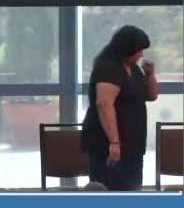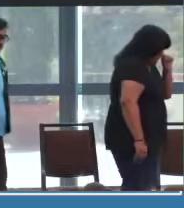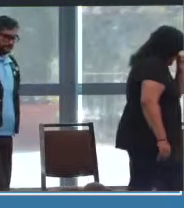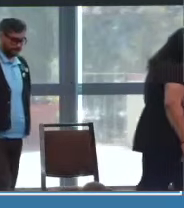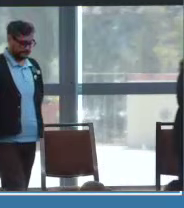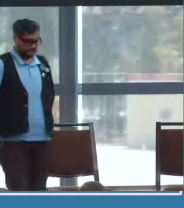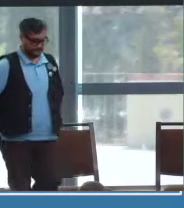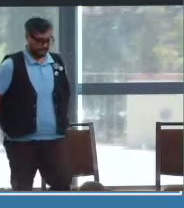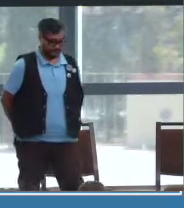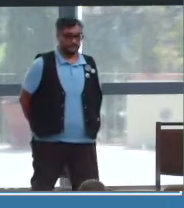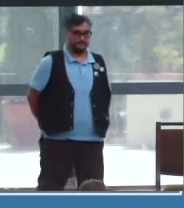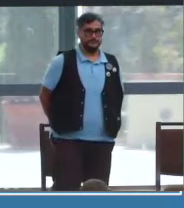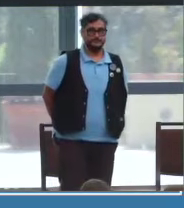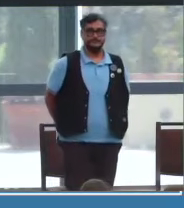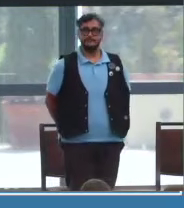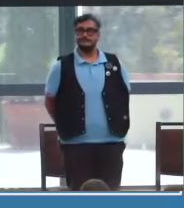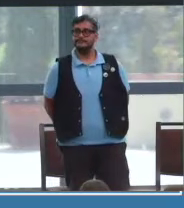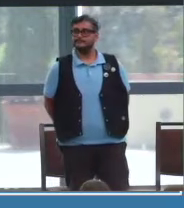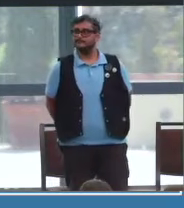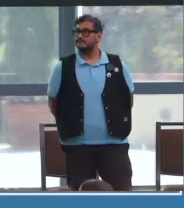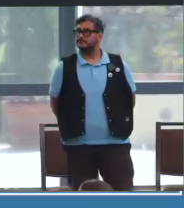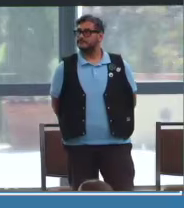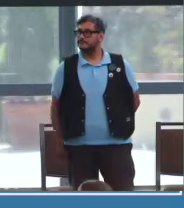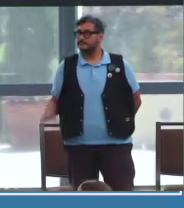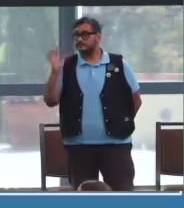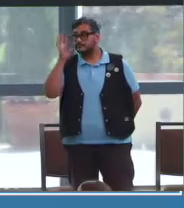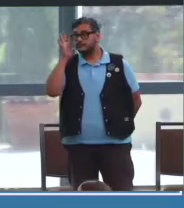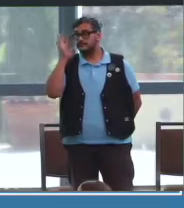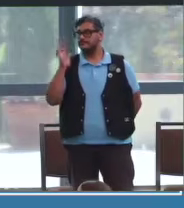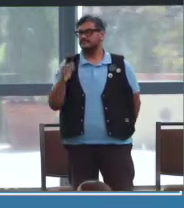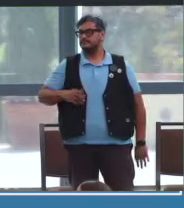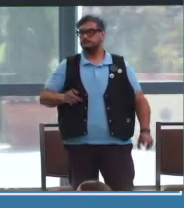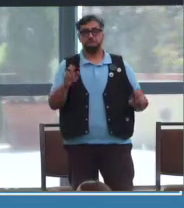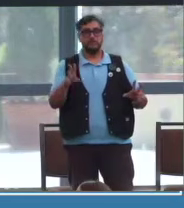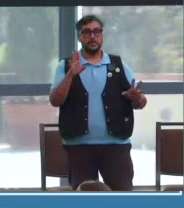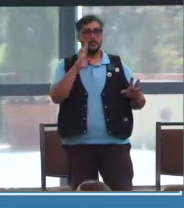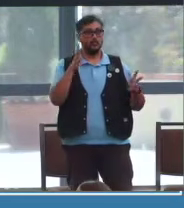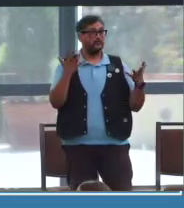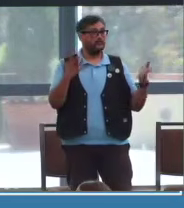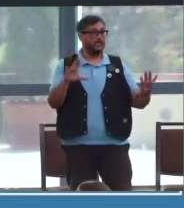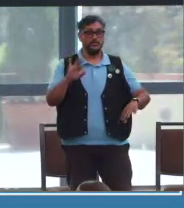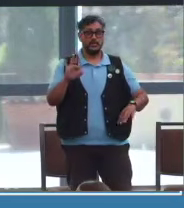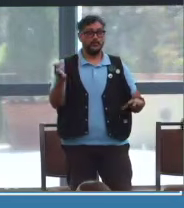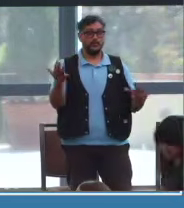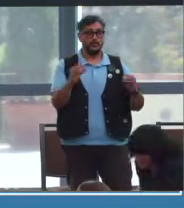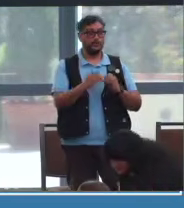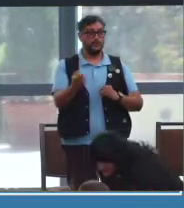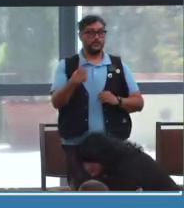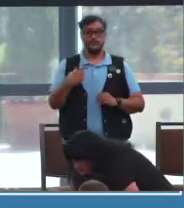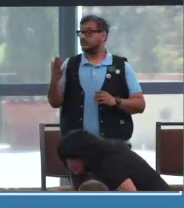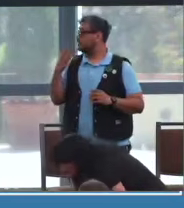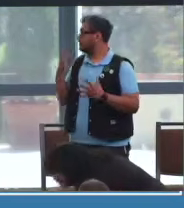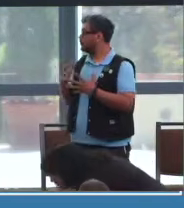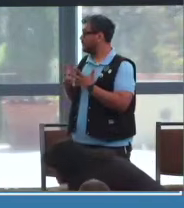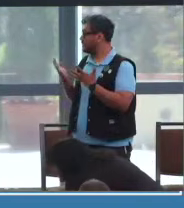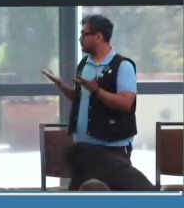Okay. Any other All right. questions? Then I guess we will wrap it up if there's no other questions. Thank you so